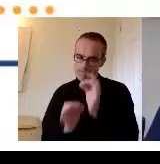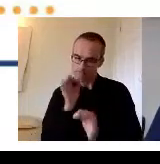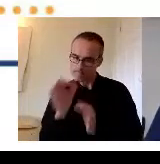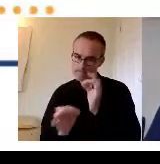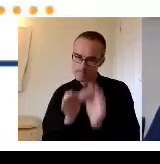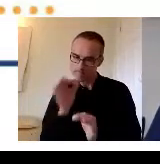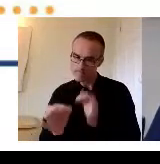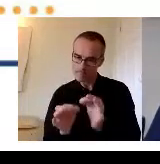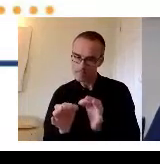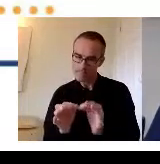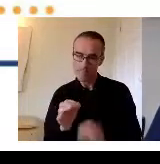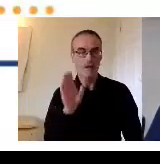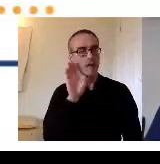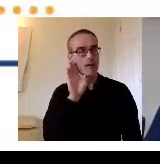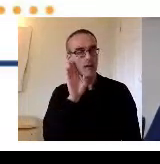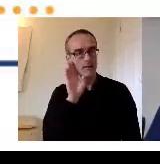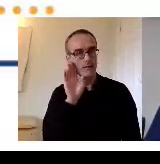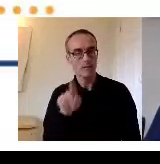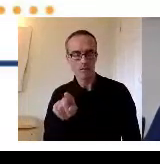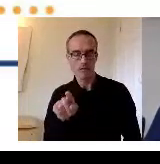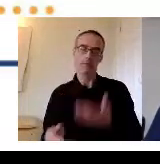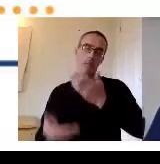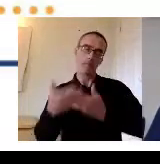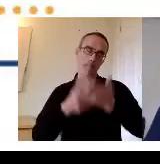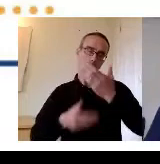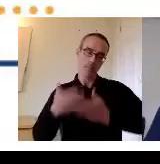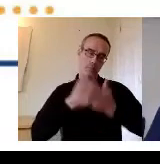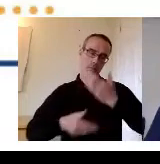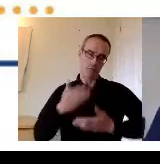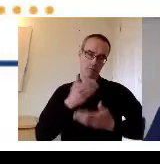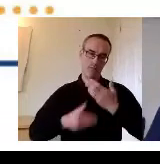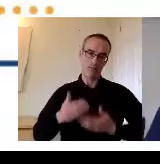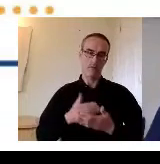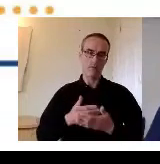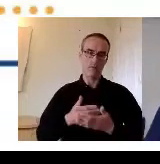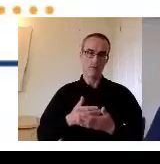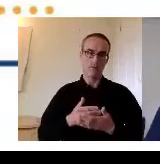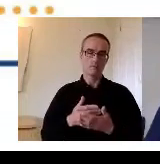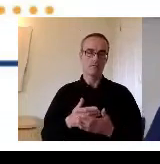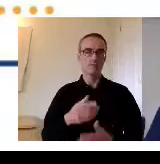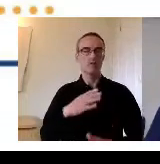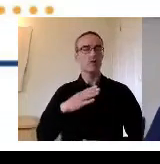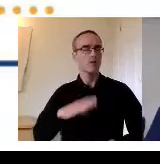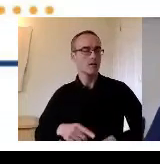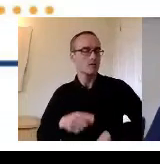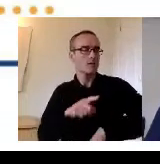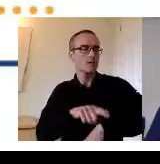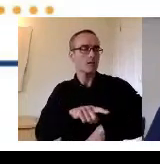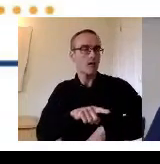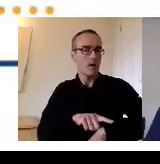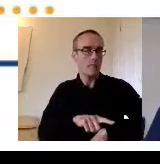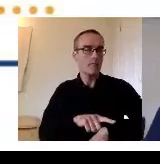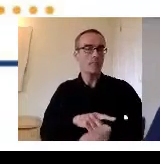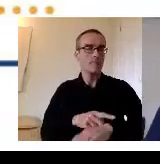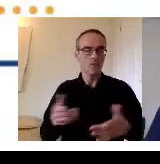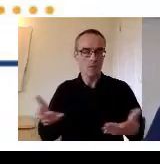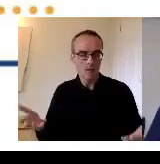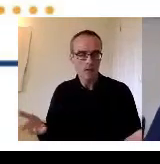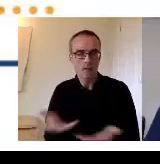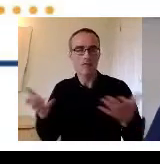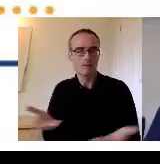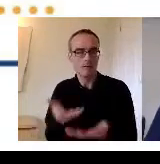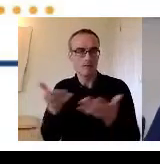that that time was then also spent in terms of getting and encouraging some of those local community members to take